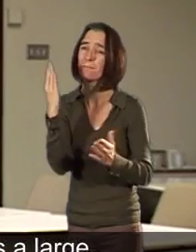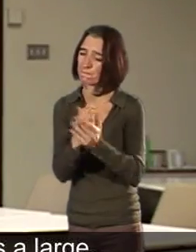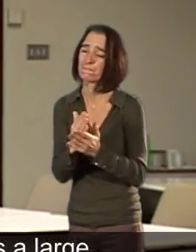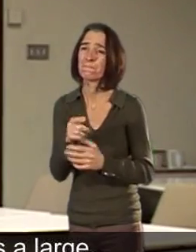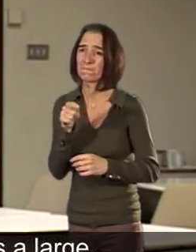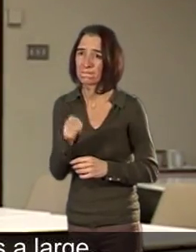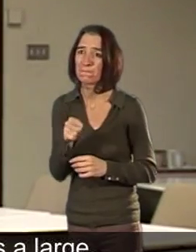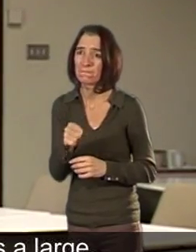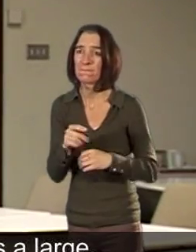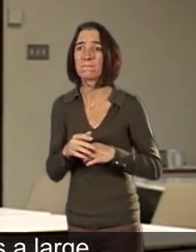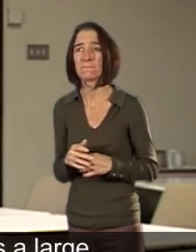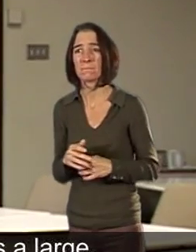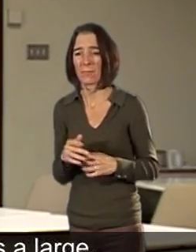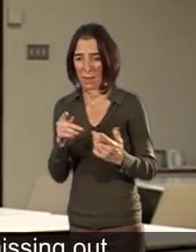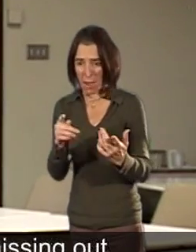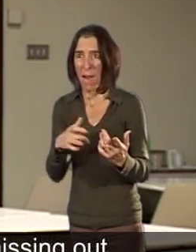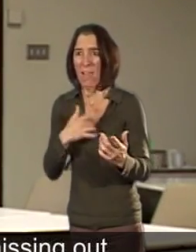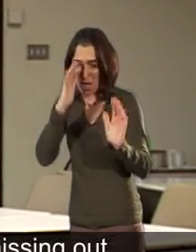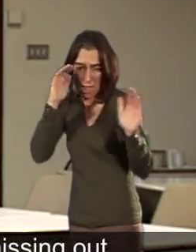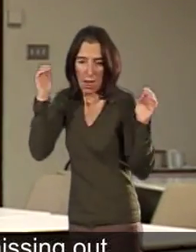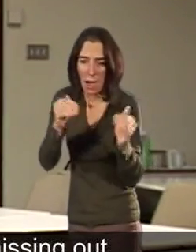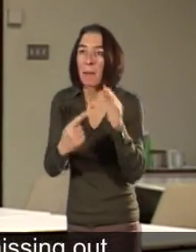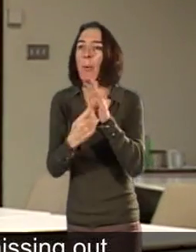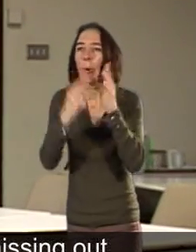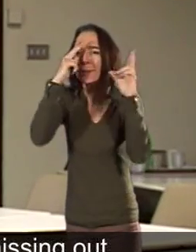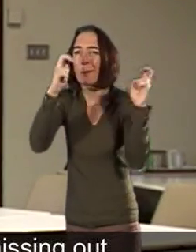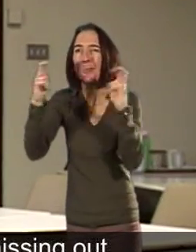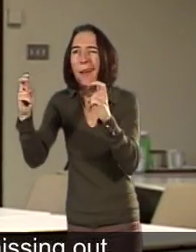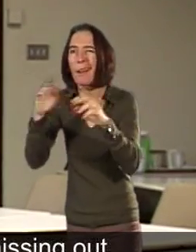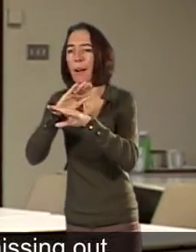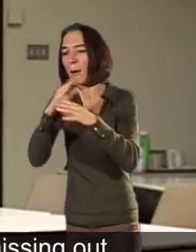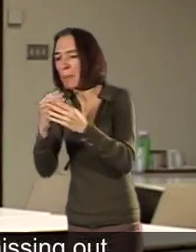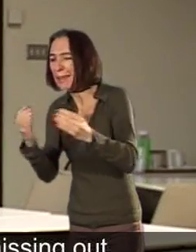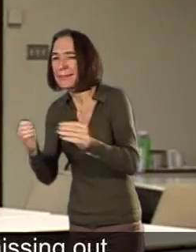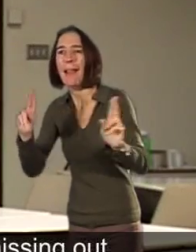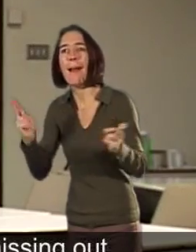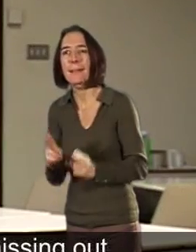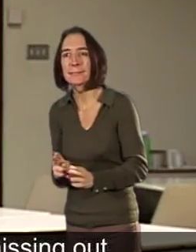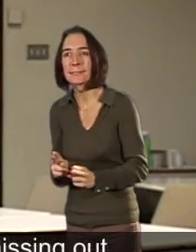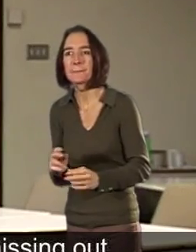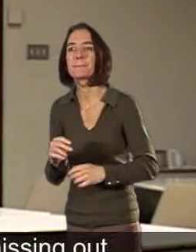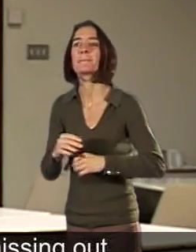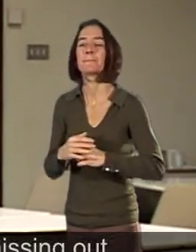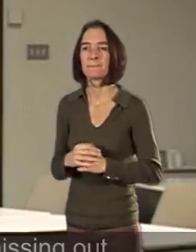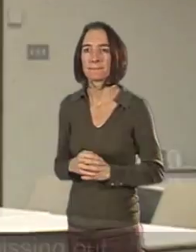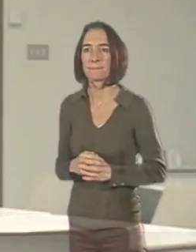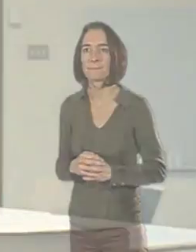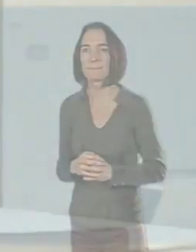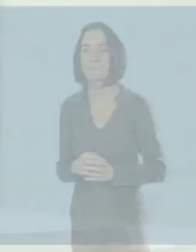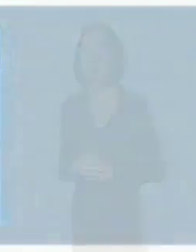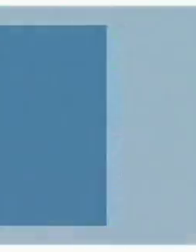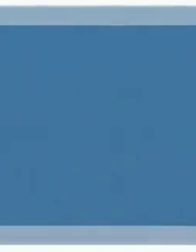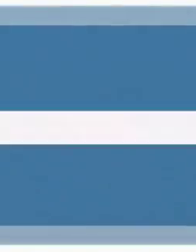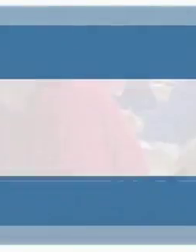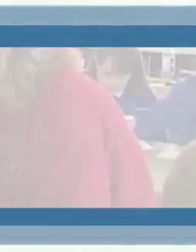improvement because I'm focusing on the important lessons and not missing out on as much education as what I was.